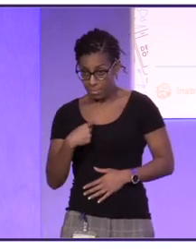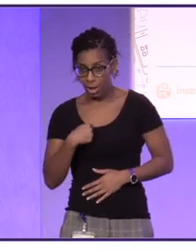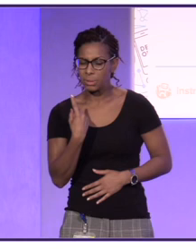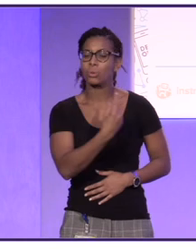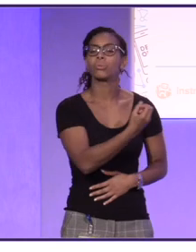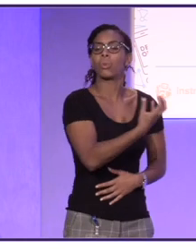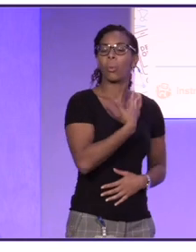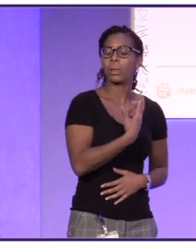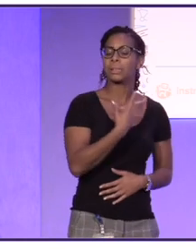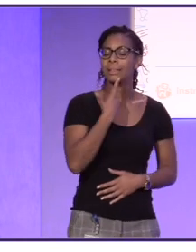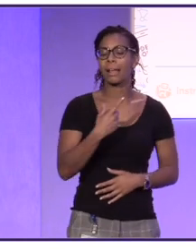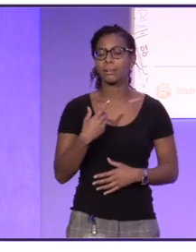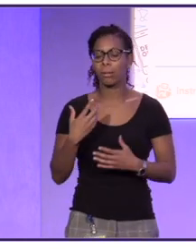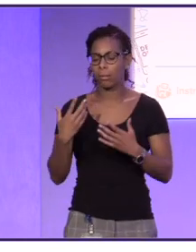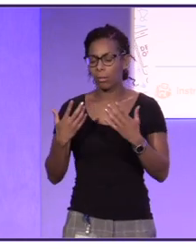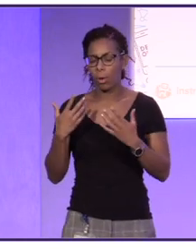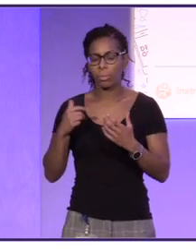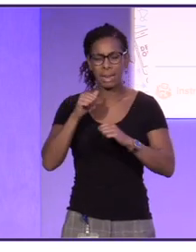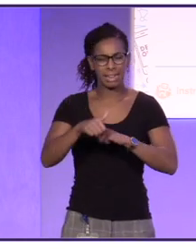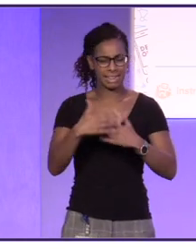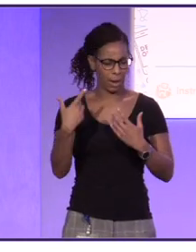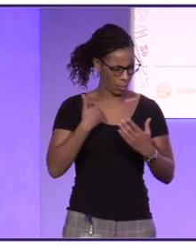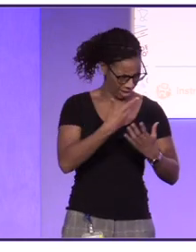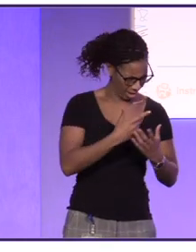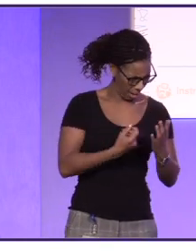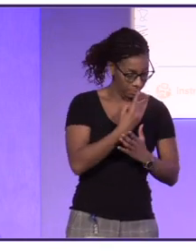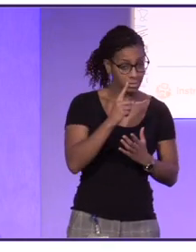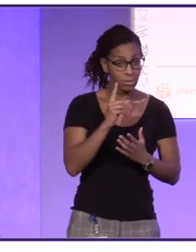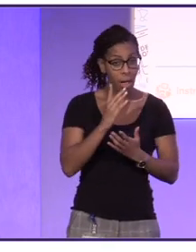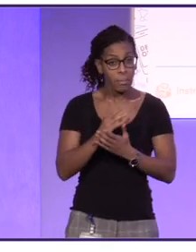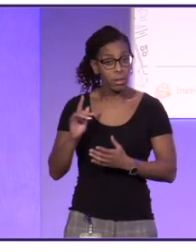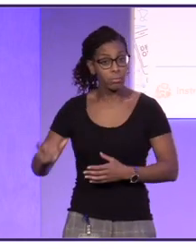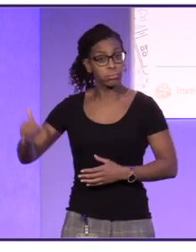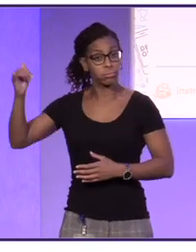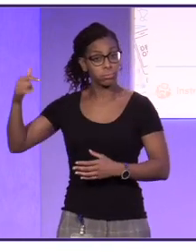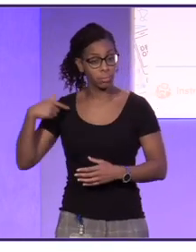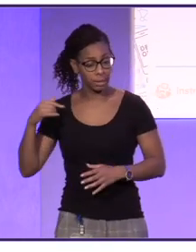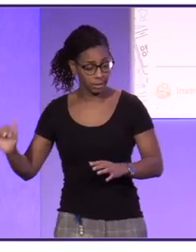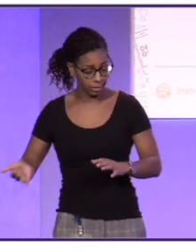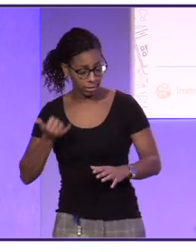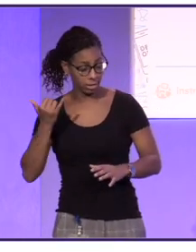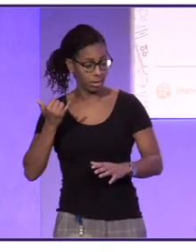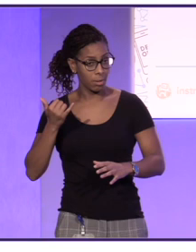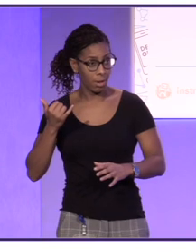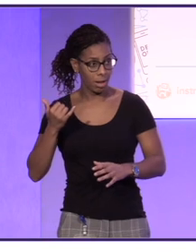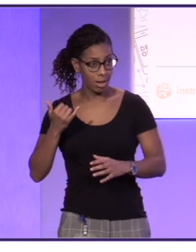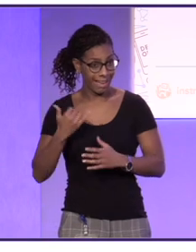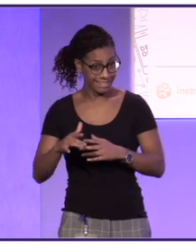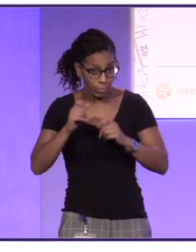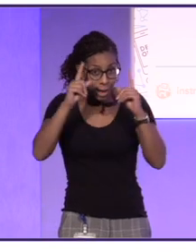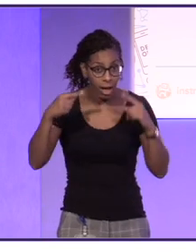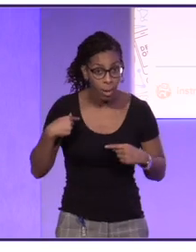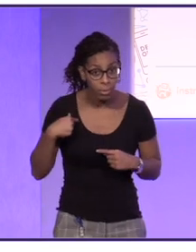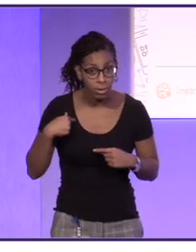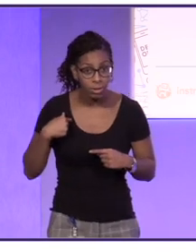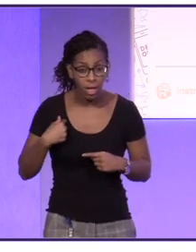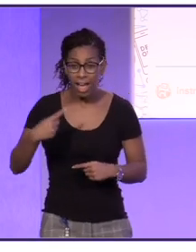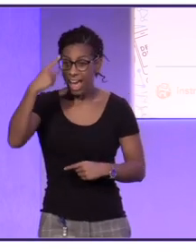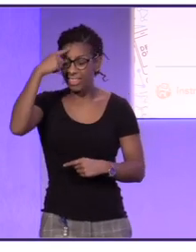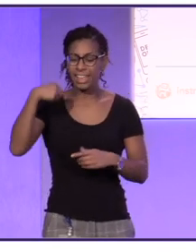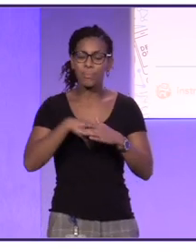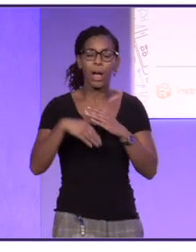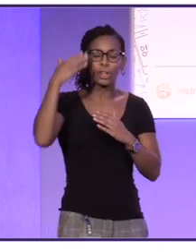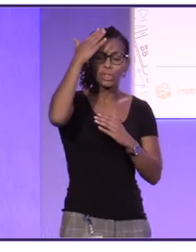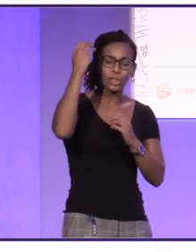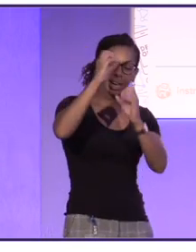is that we pieced together the following day that I had answered the phone. The only trouble was I hadn't woken up, so I thought I was taking a mission from